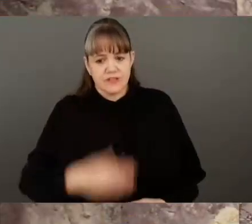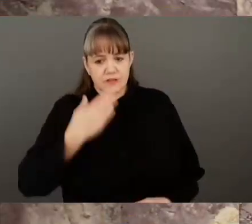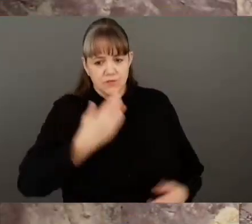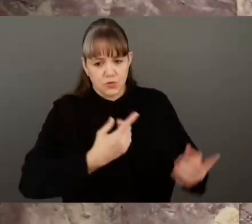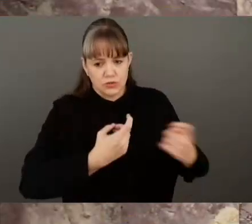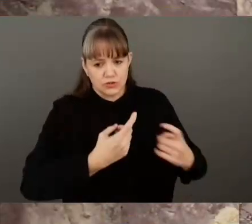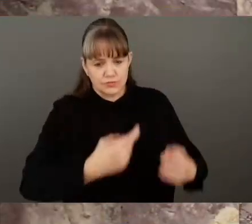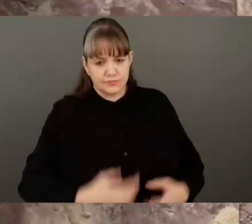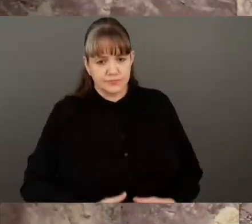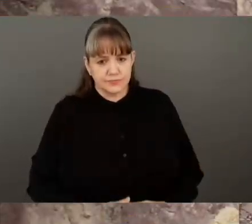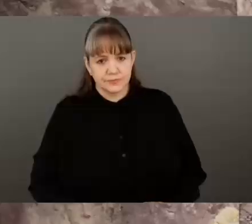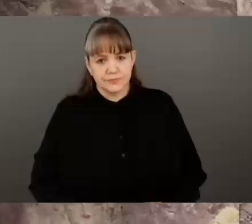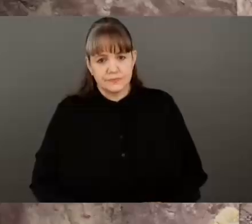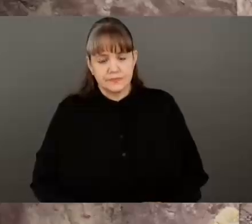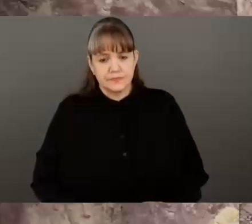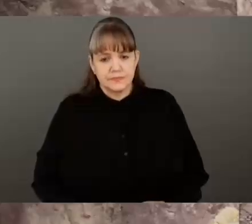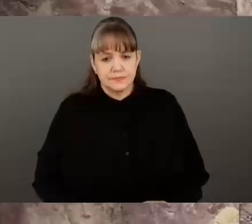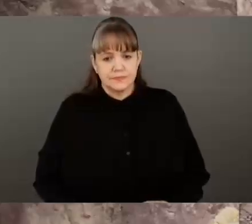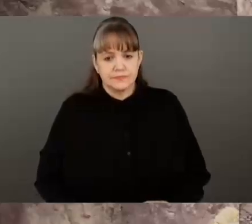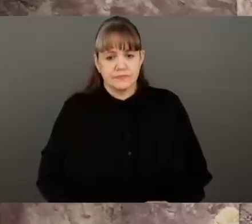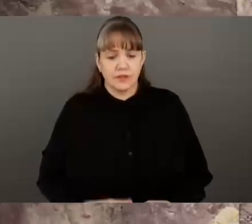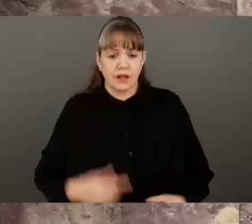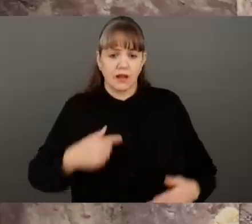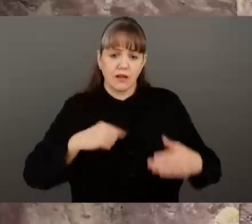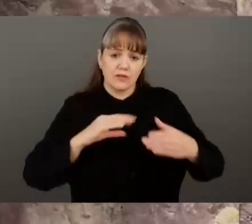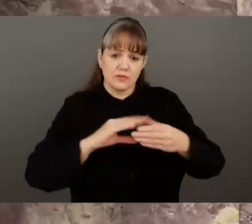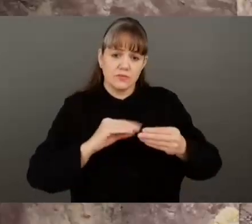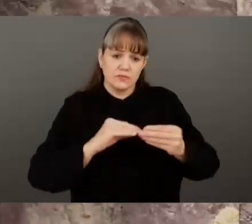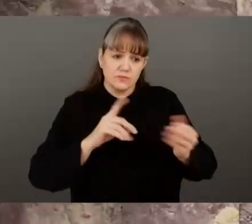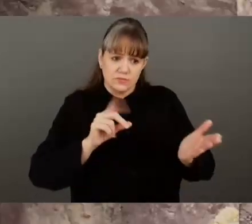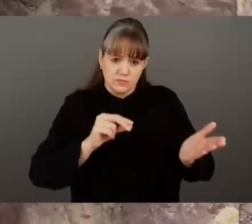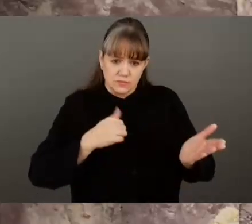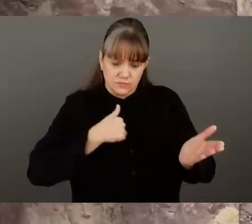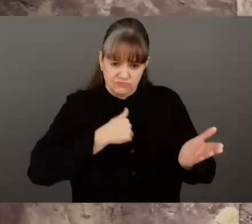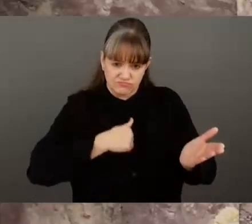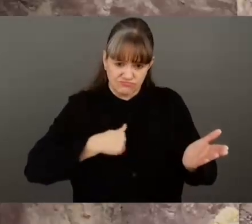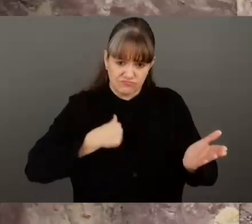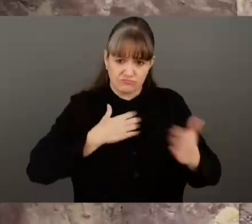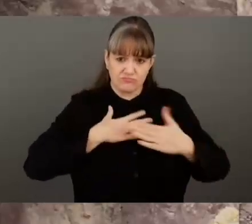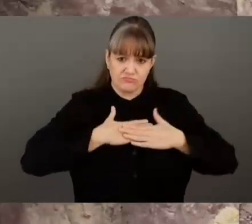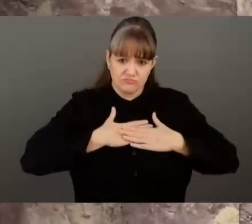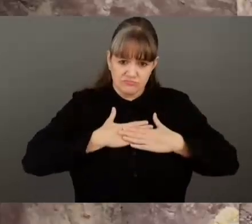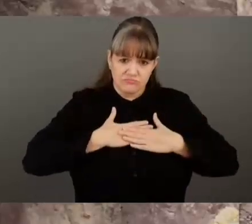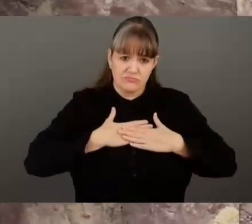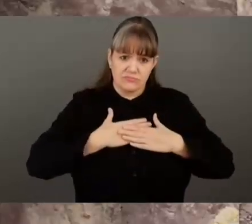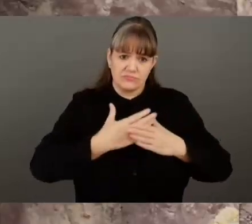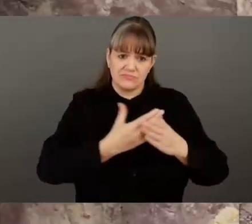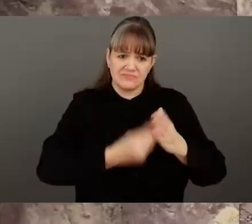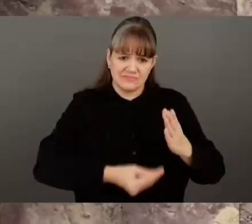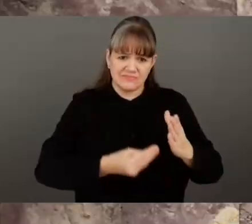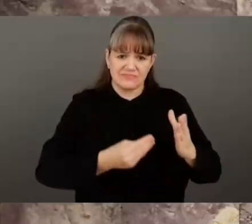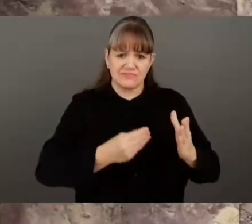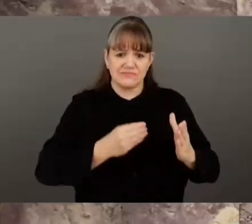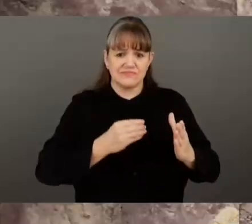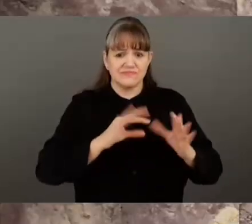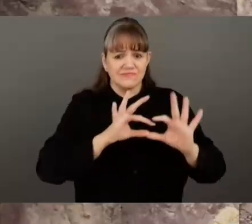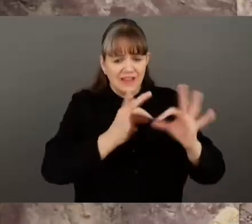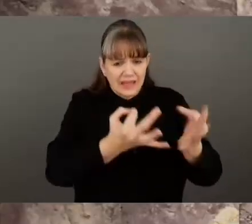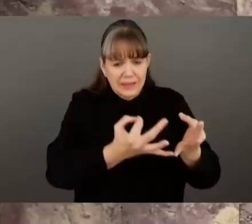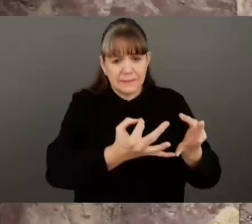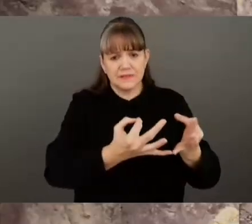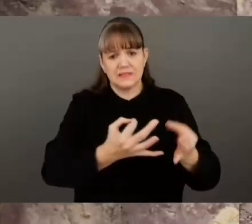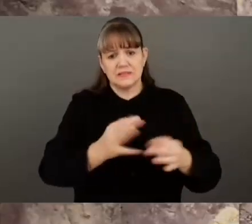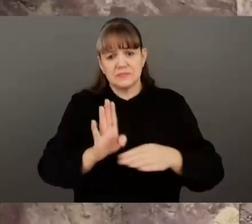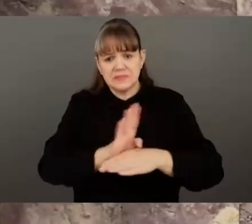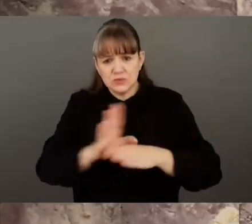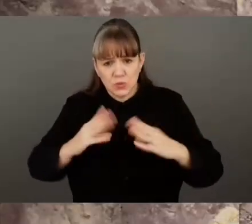my condolences. And the fear of families, of business owners, of community members is real, which